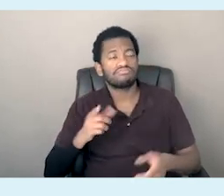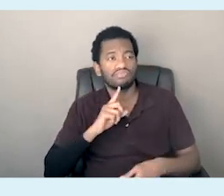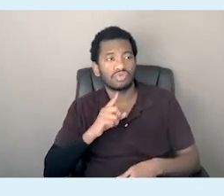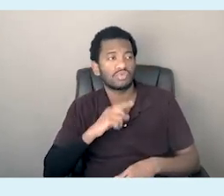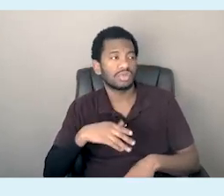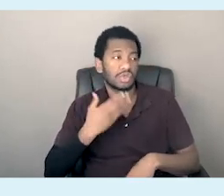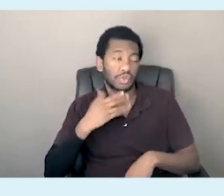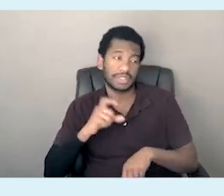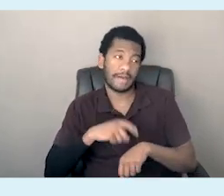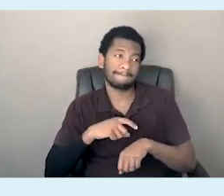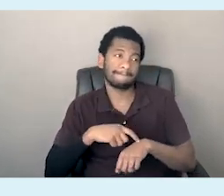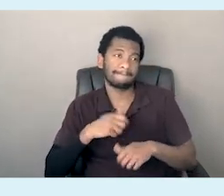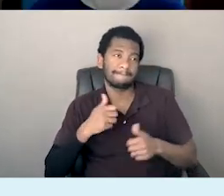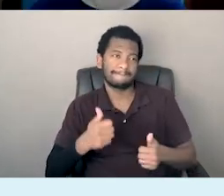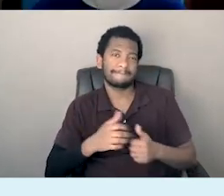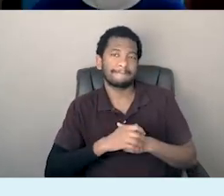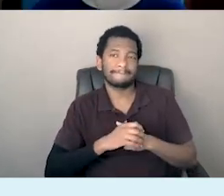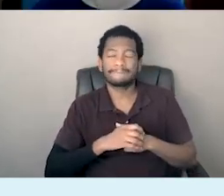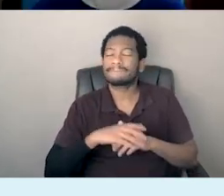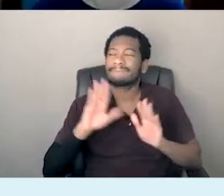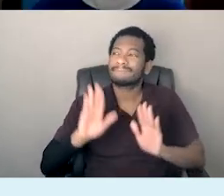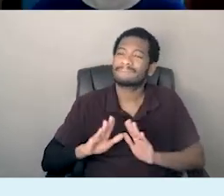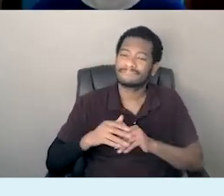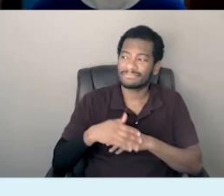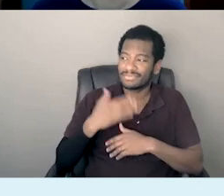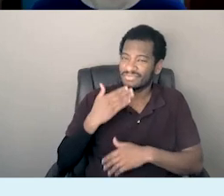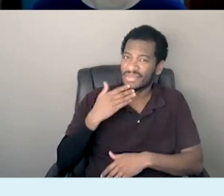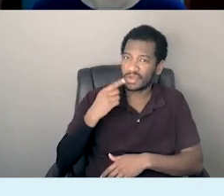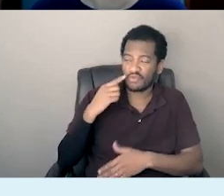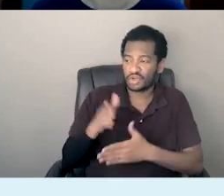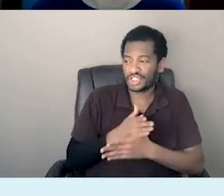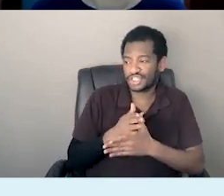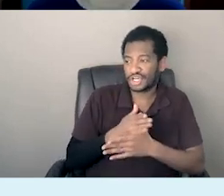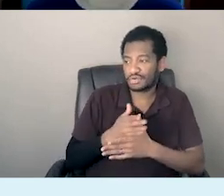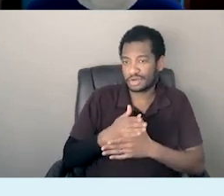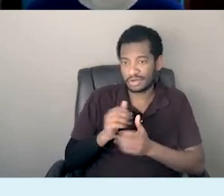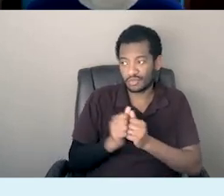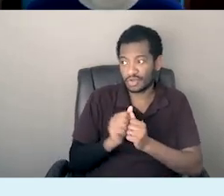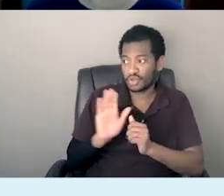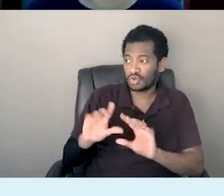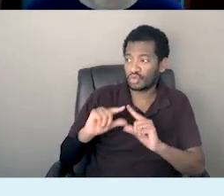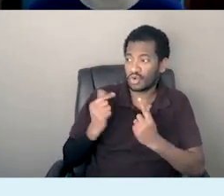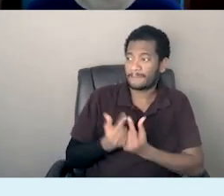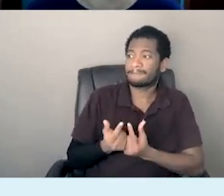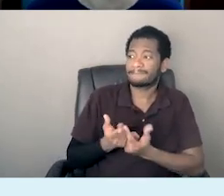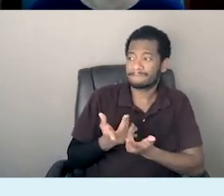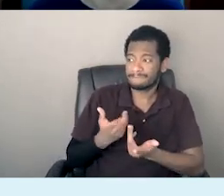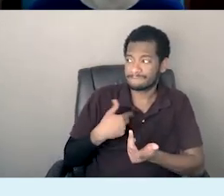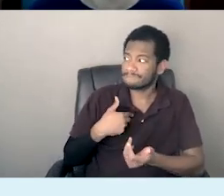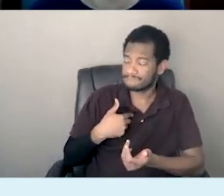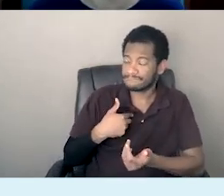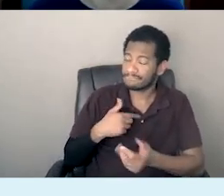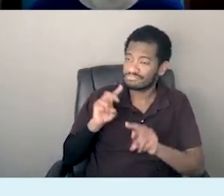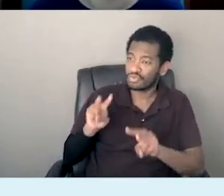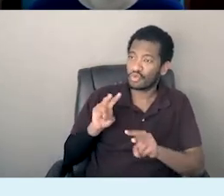time spent. Absolutely. Thank you so much for sharing it with that group, and would love to connect and